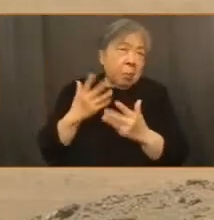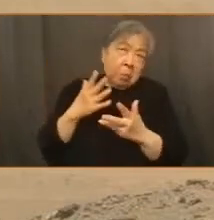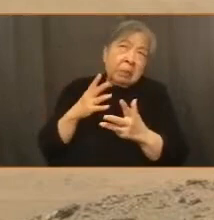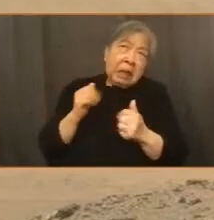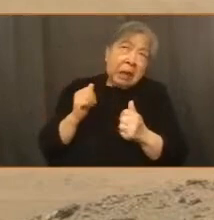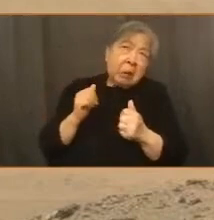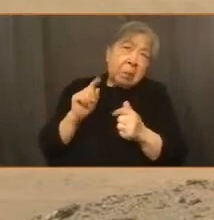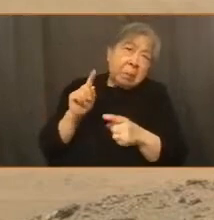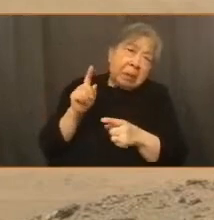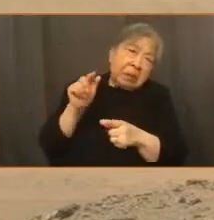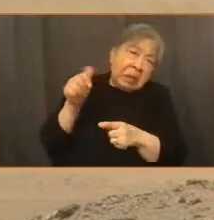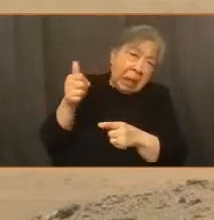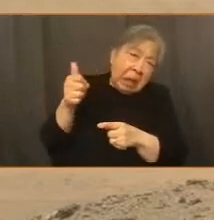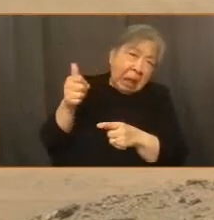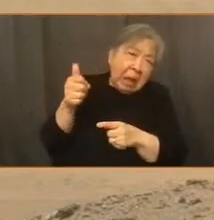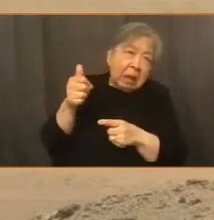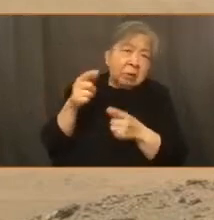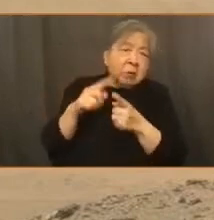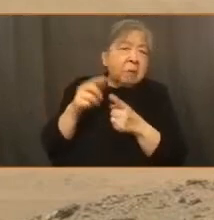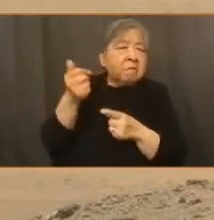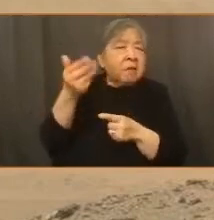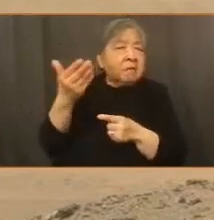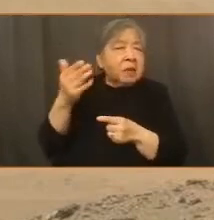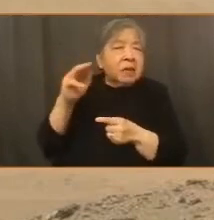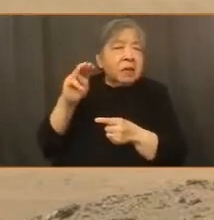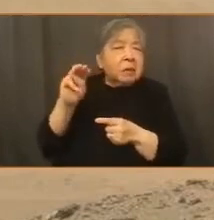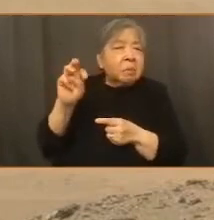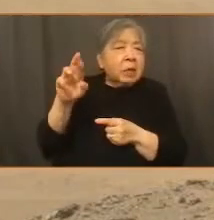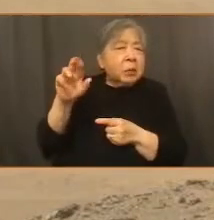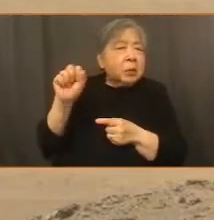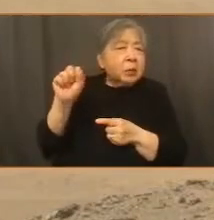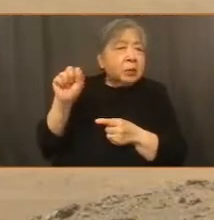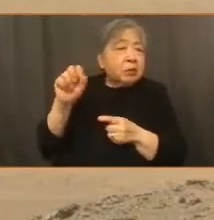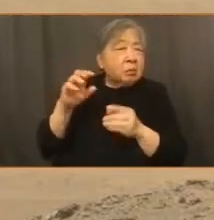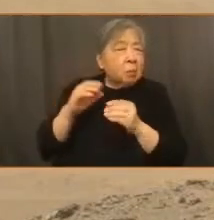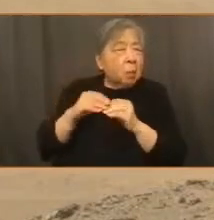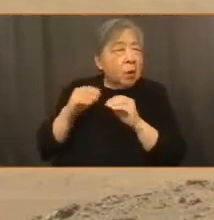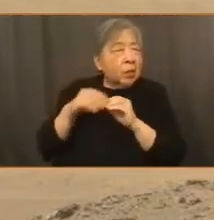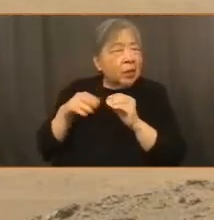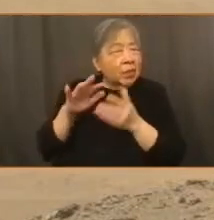15 meters altitude. But beyond that, we start to get a little